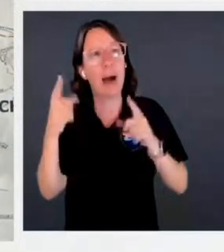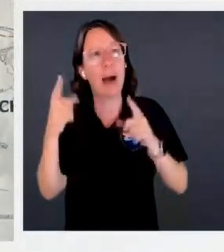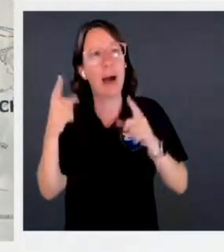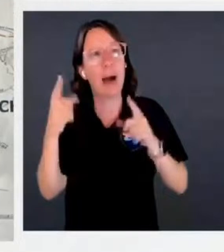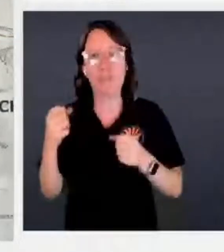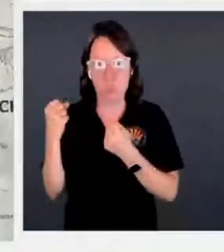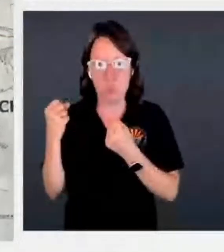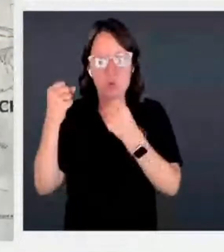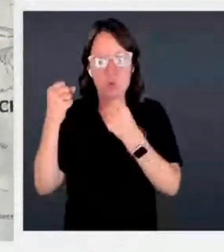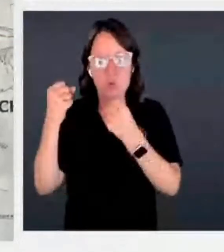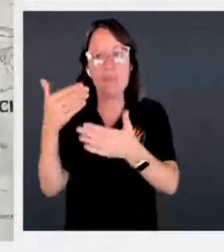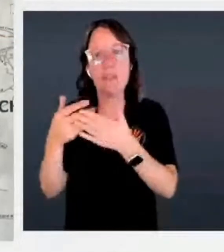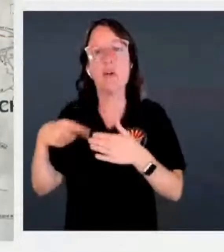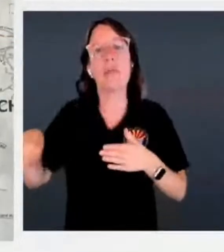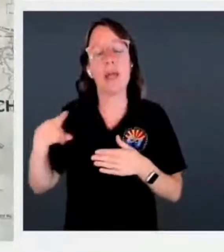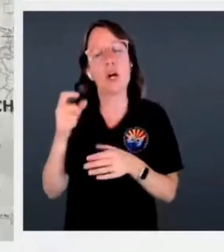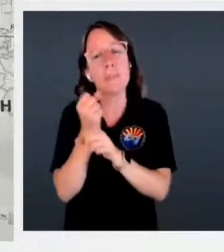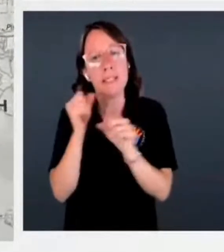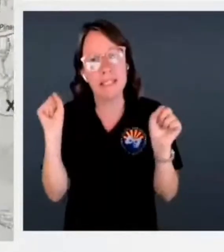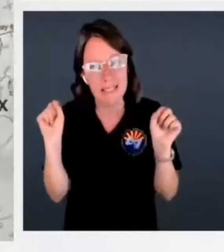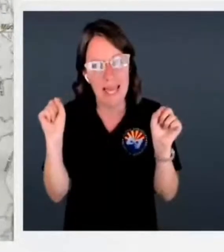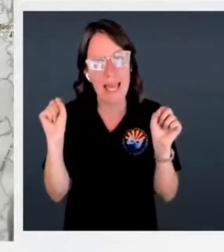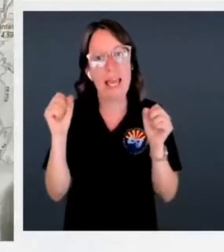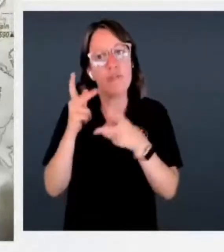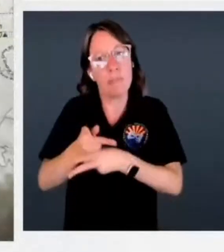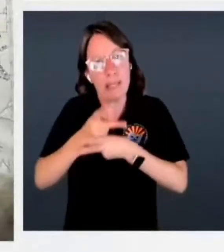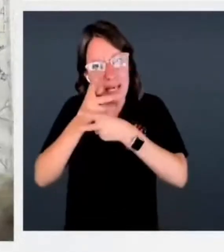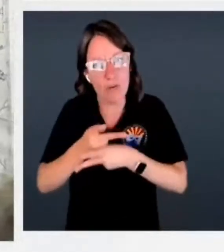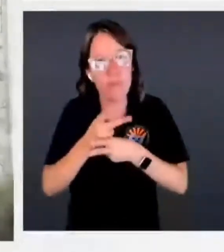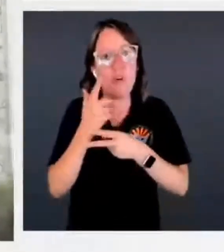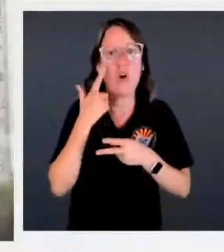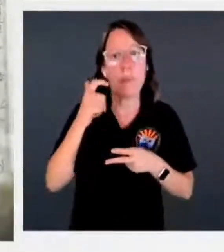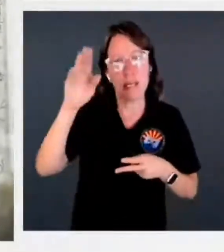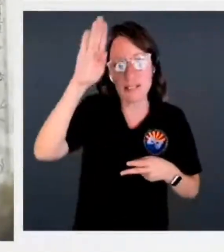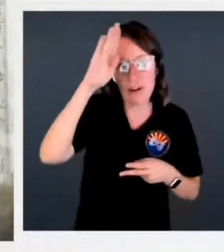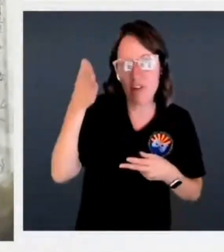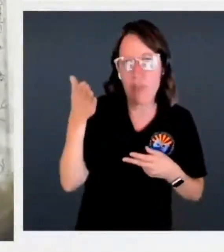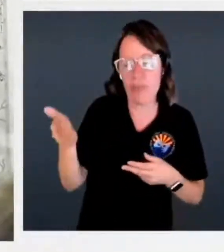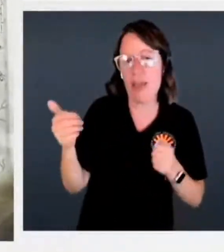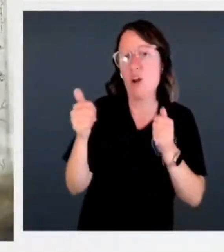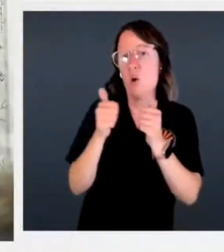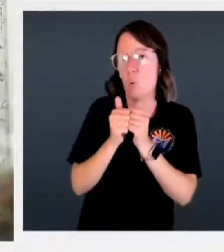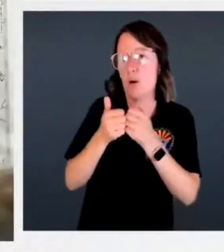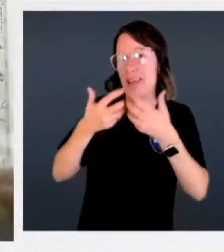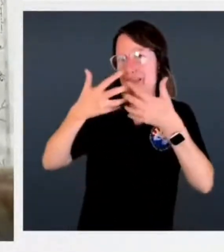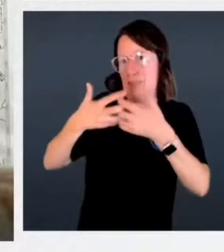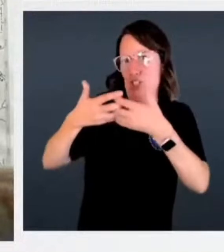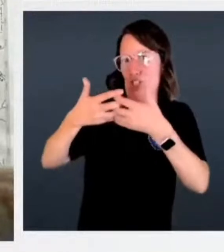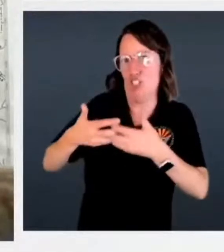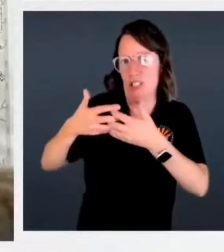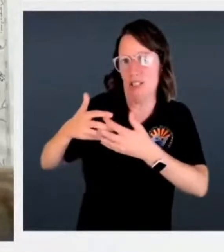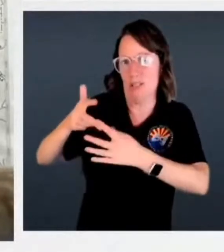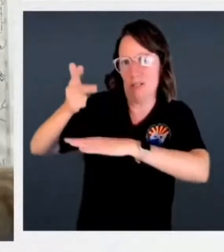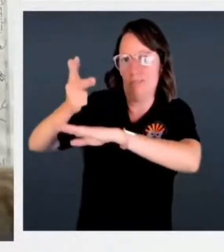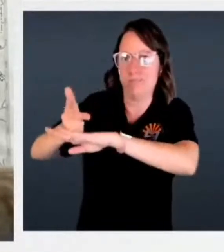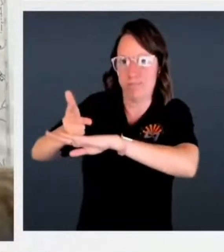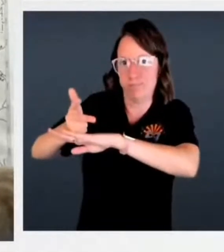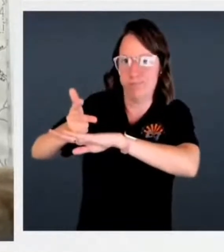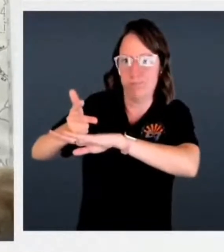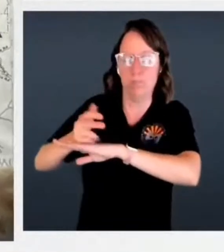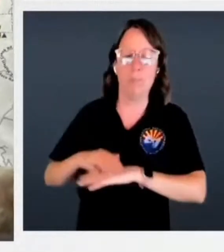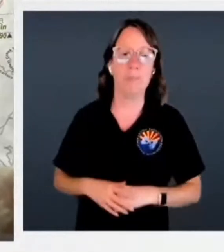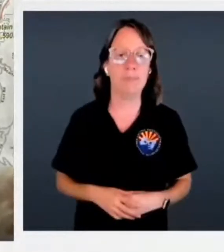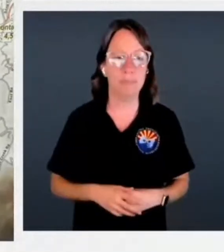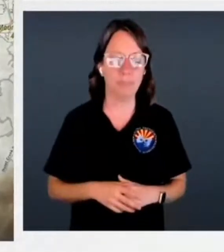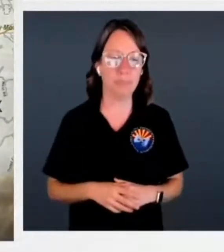by a deputy. And then lastly, the one thing I do want to talk about is for us as the county, so as part